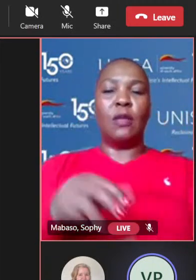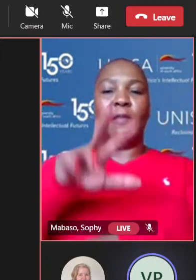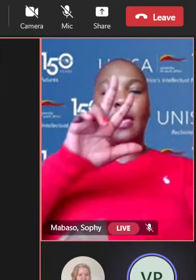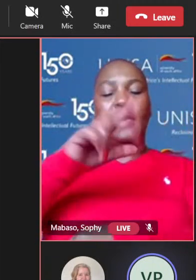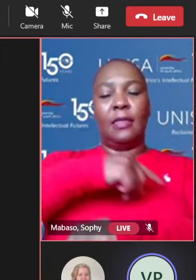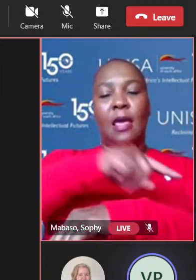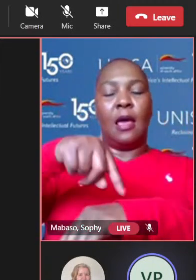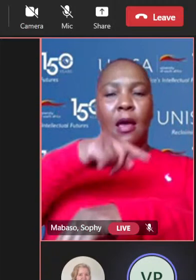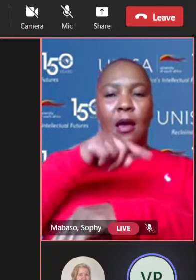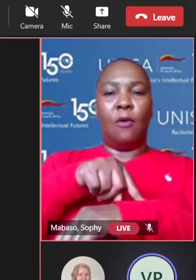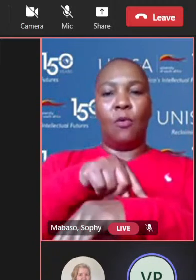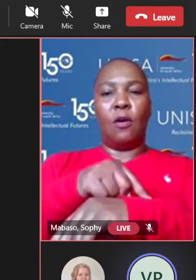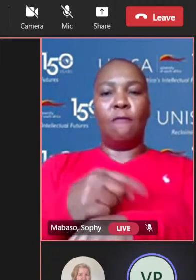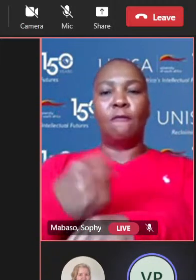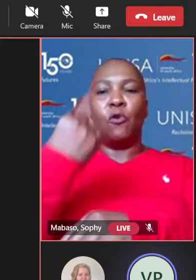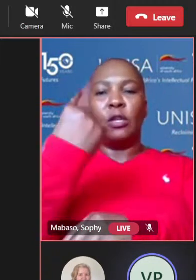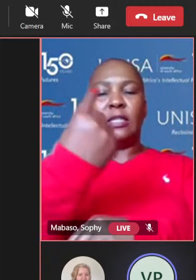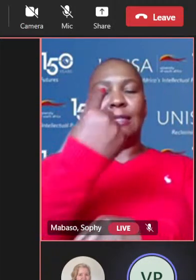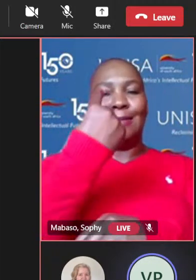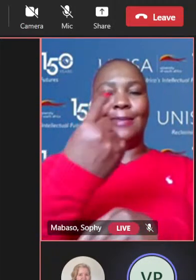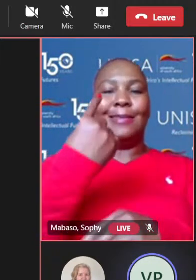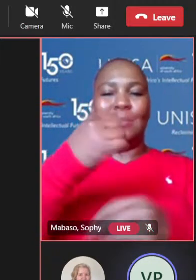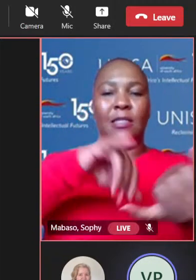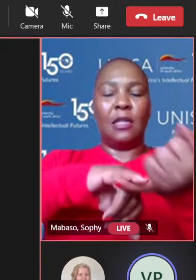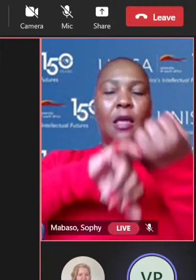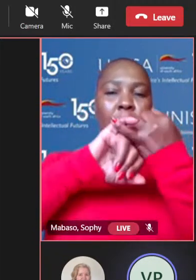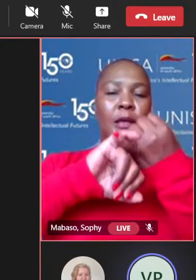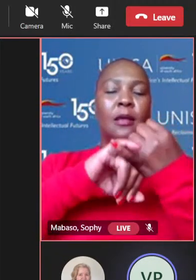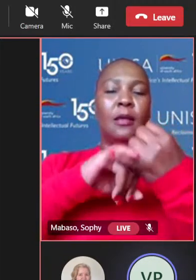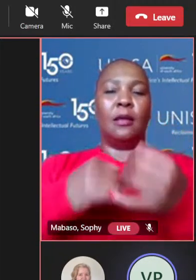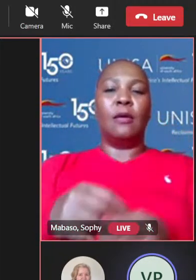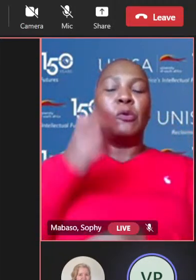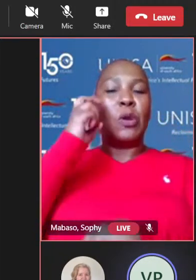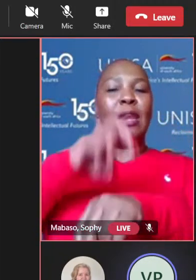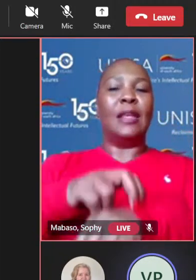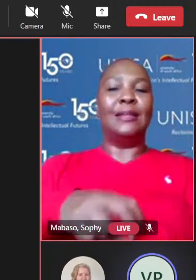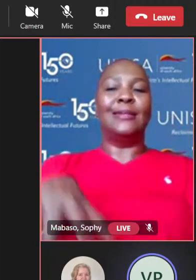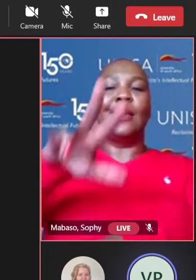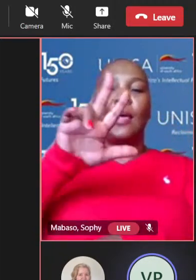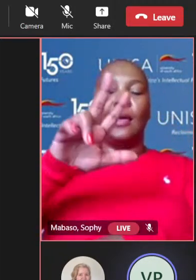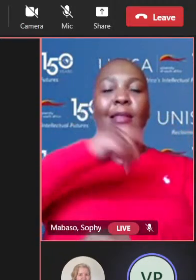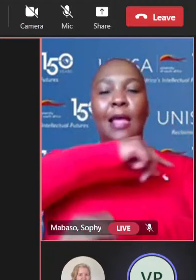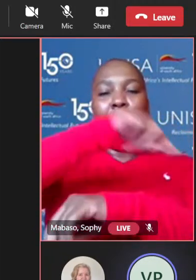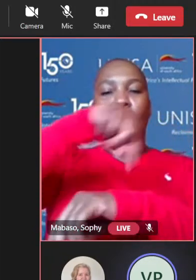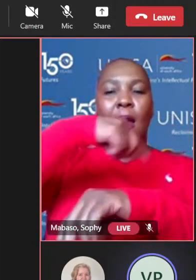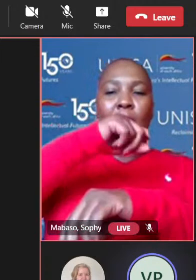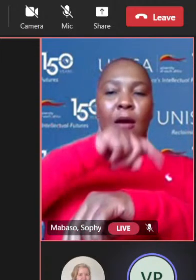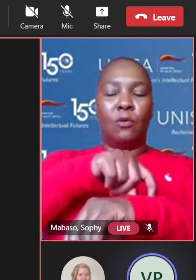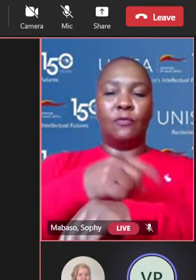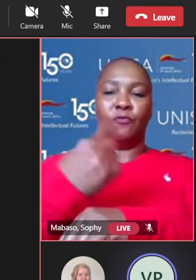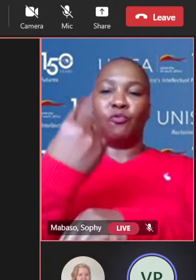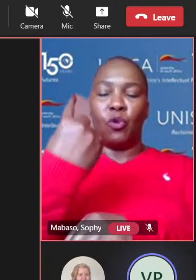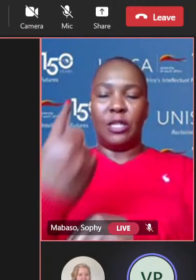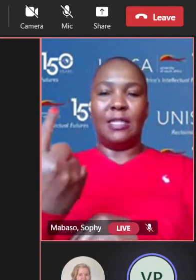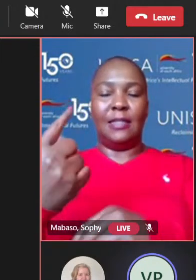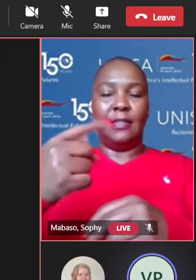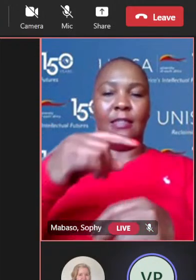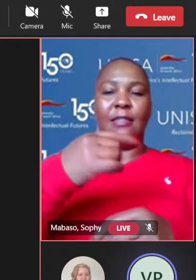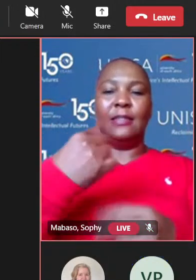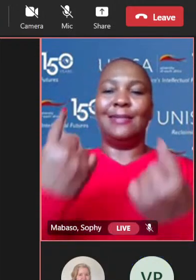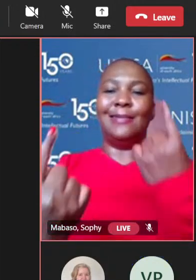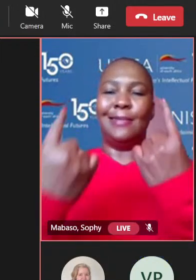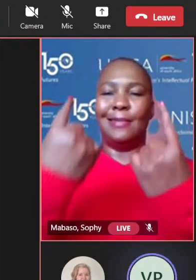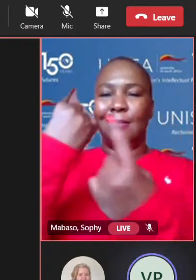time for each module? So now you need 8 hours of study time for each module. You have that in a